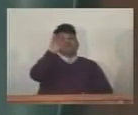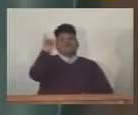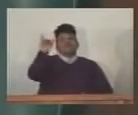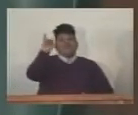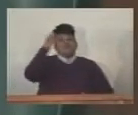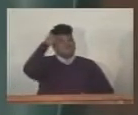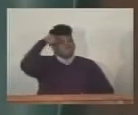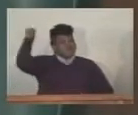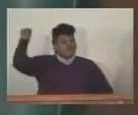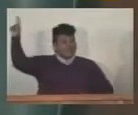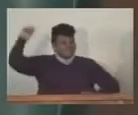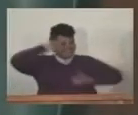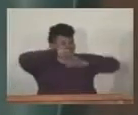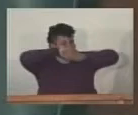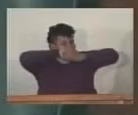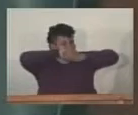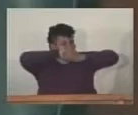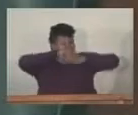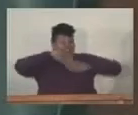In